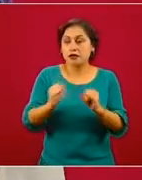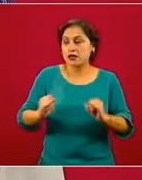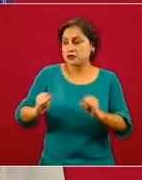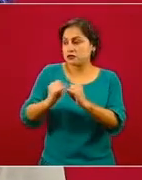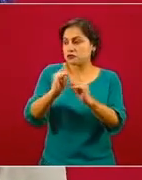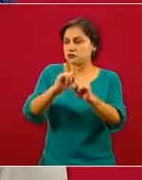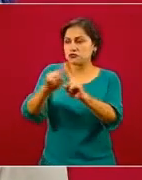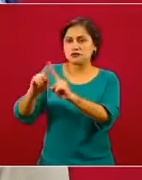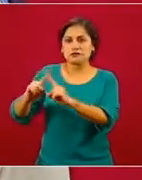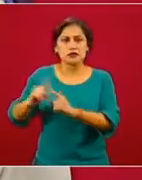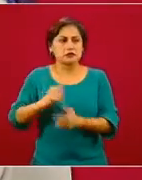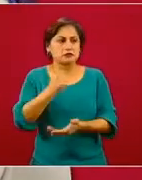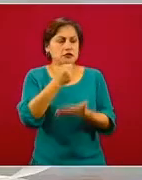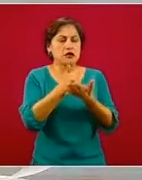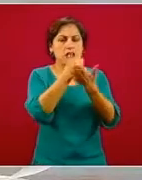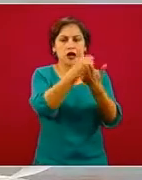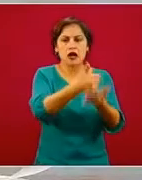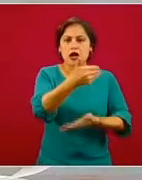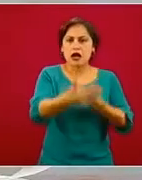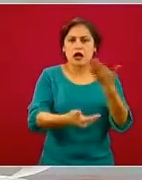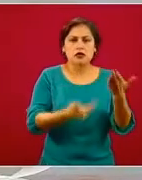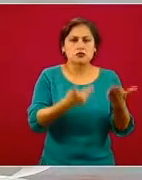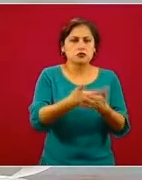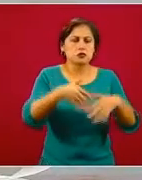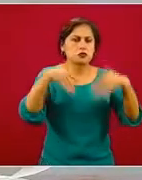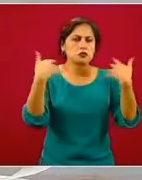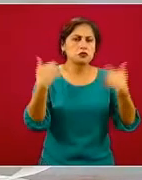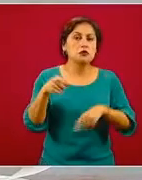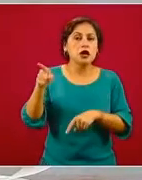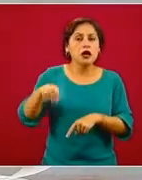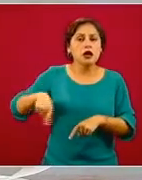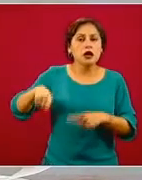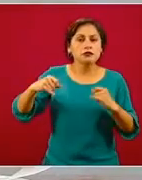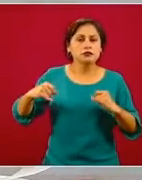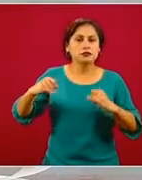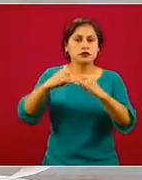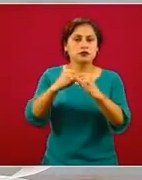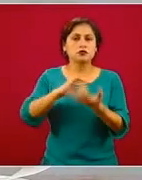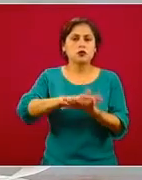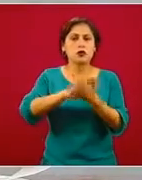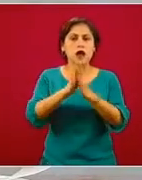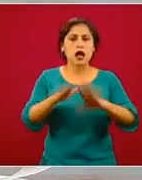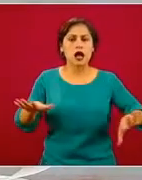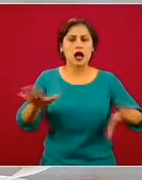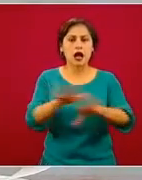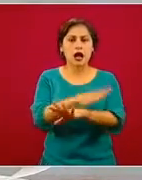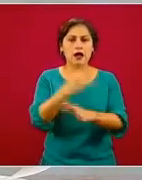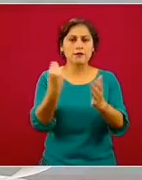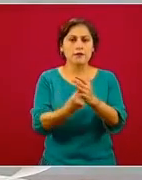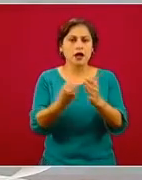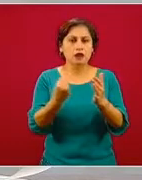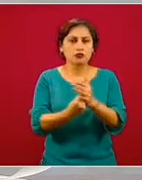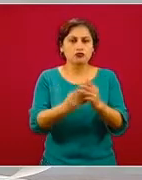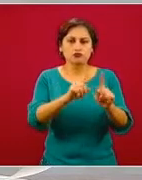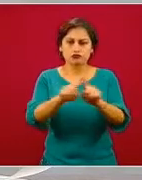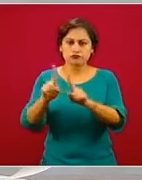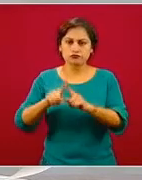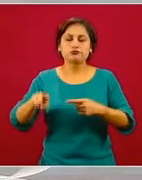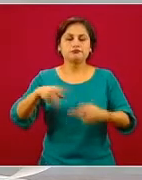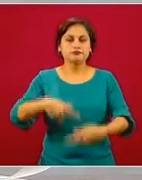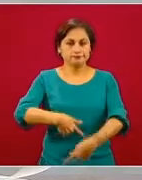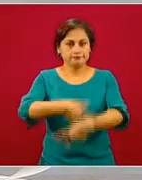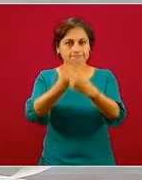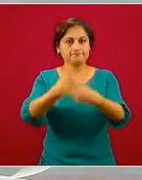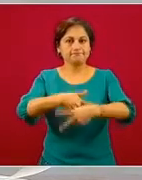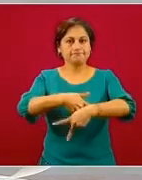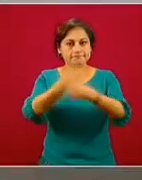to be celebrated, and they are thanks. A big part of it are thanks to all of the different